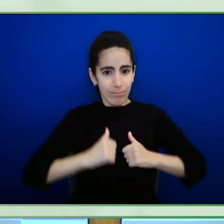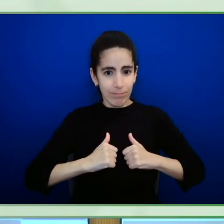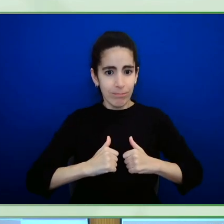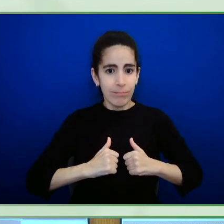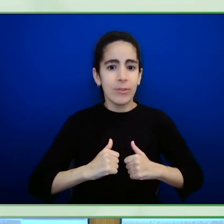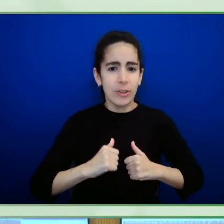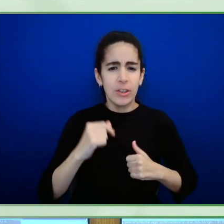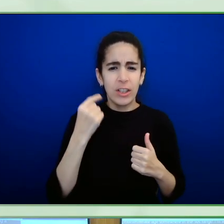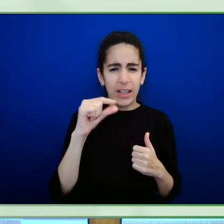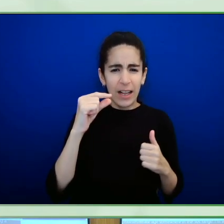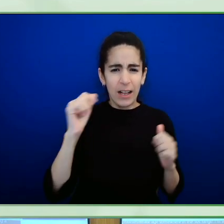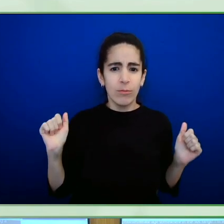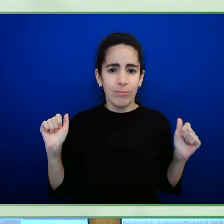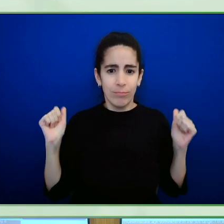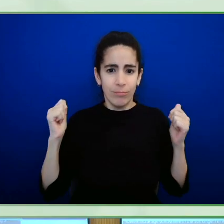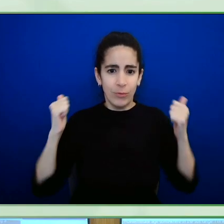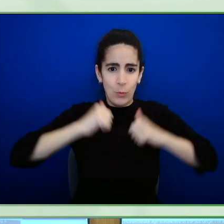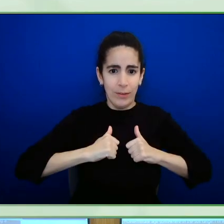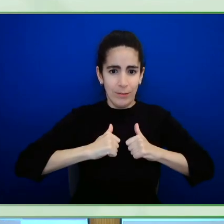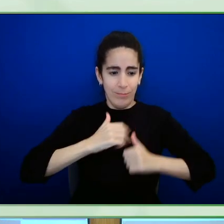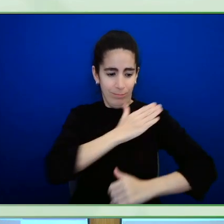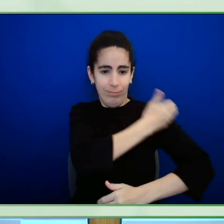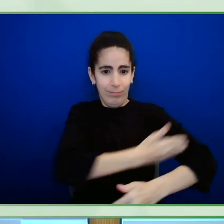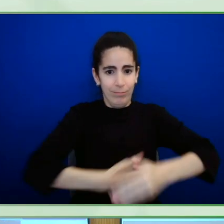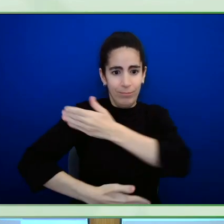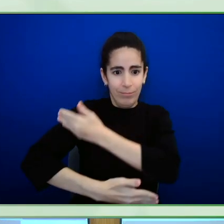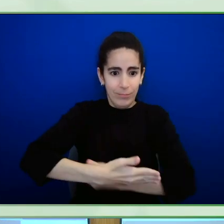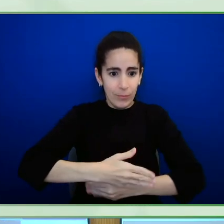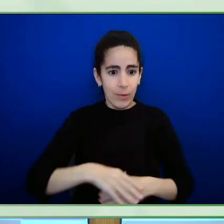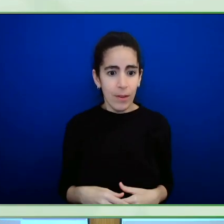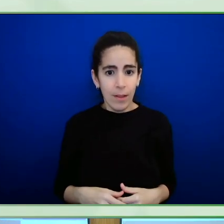and my hair is sort of brown and white.